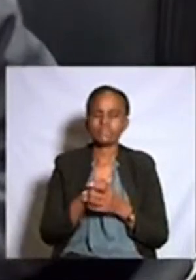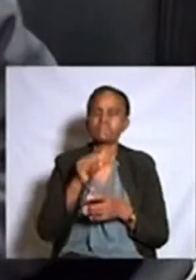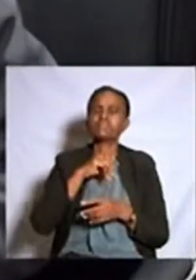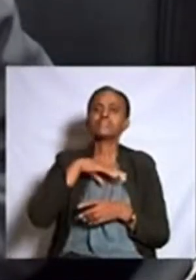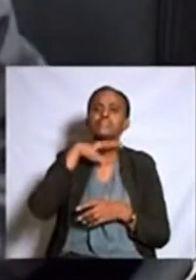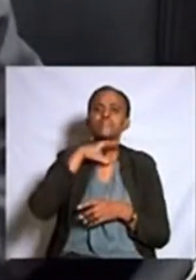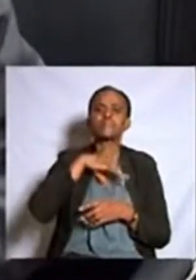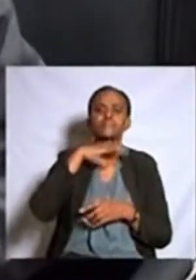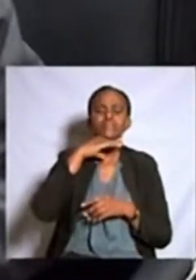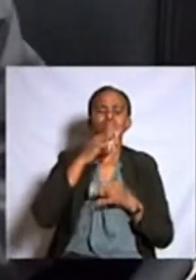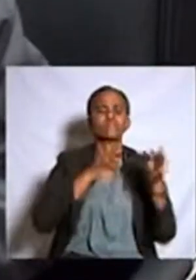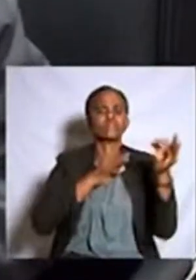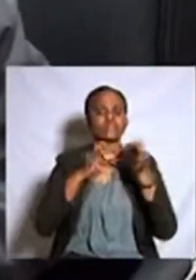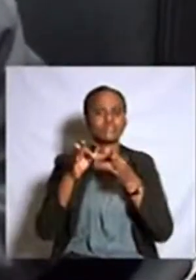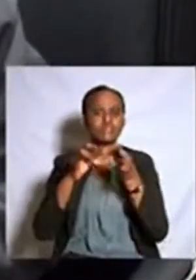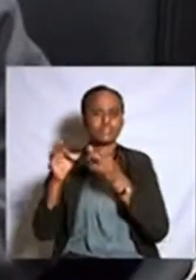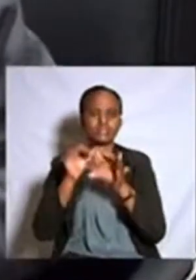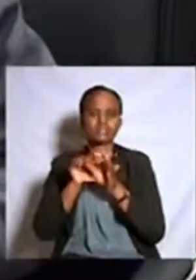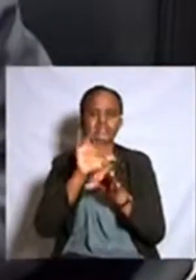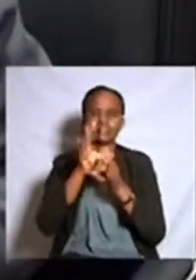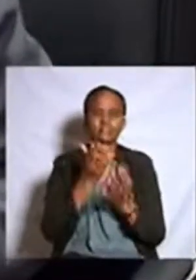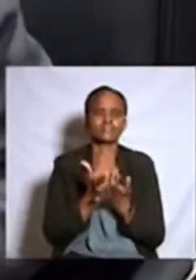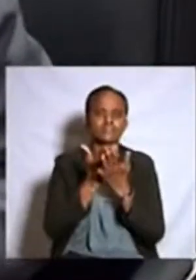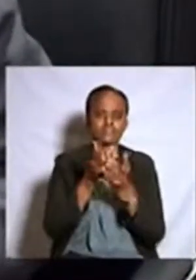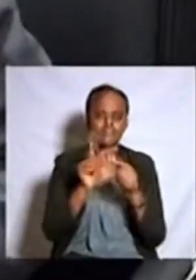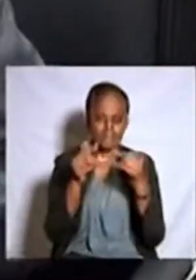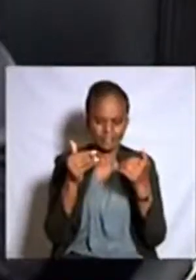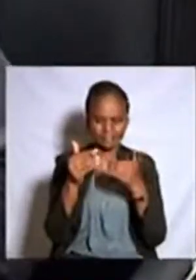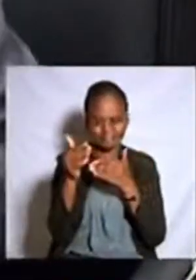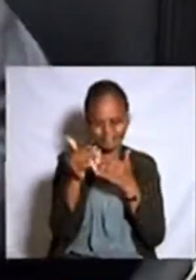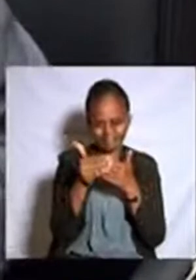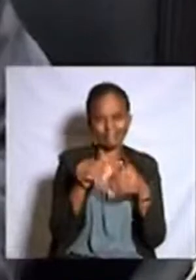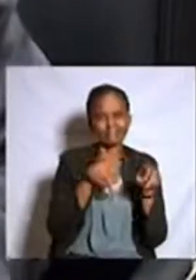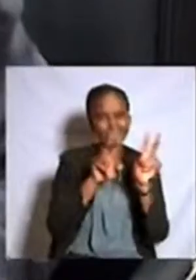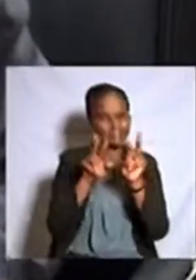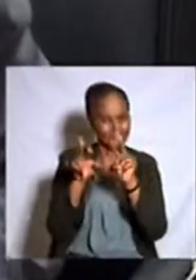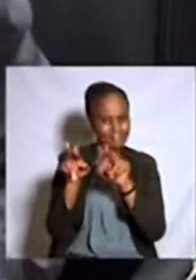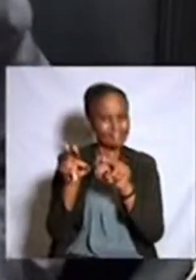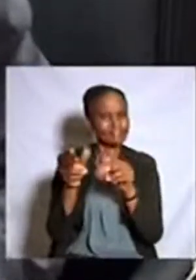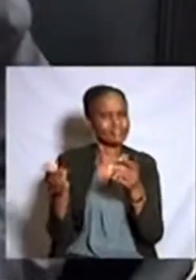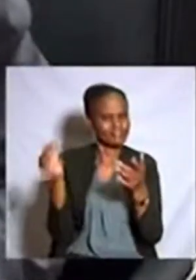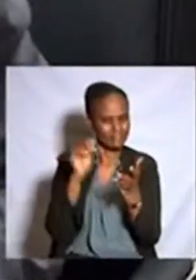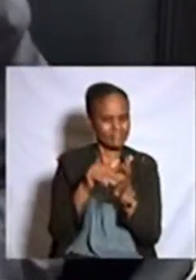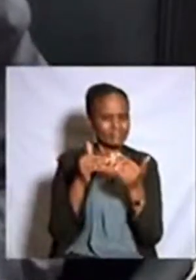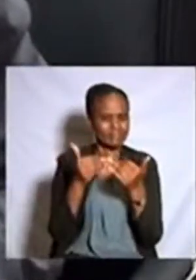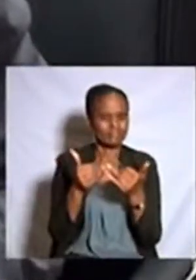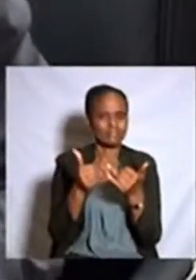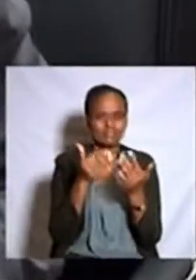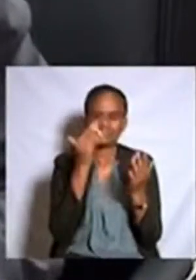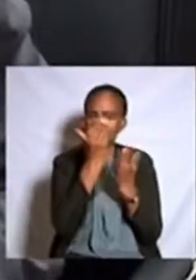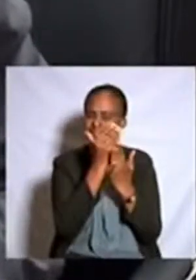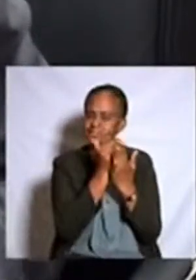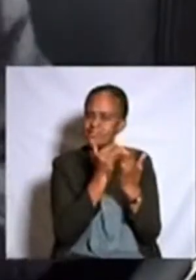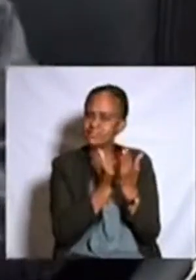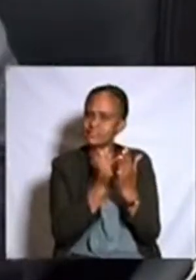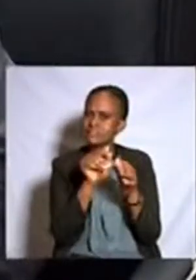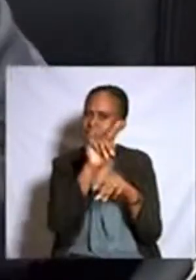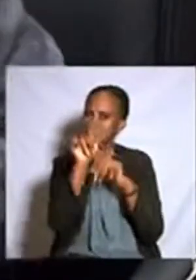adequately explained in your submission, but a closer look at it, again, it elicits some